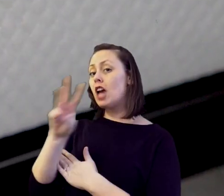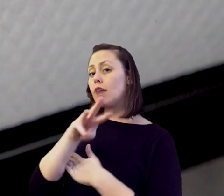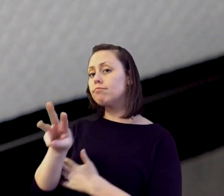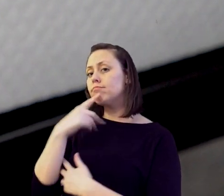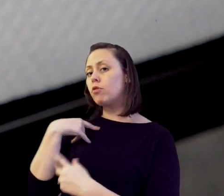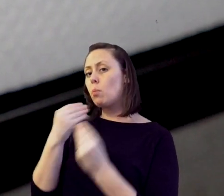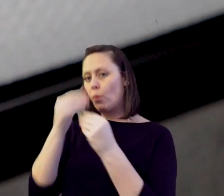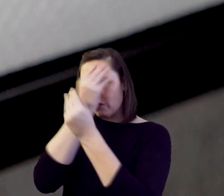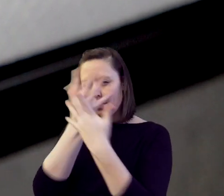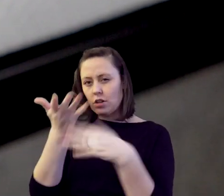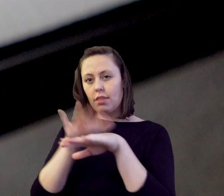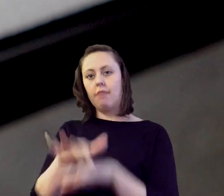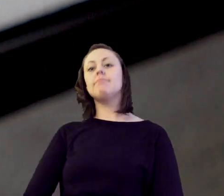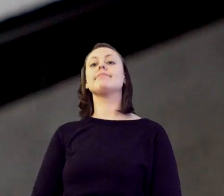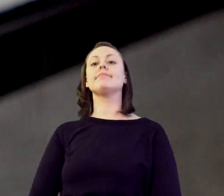that.